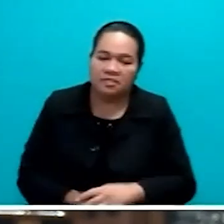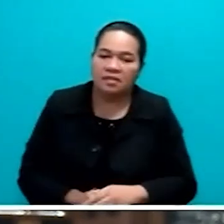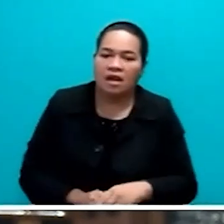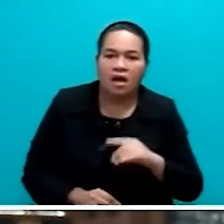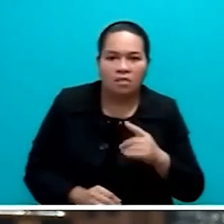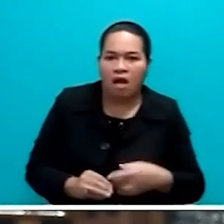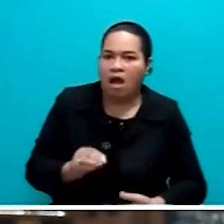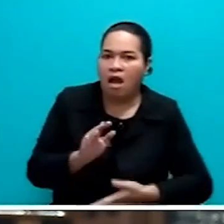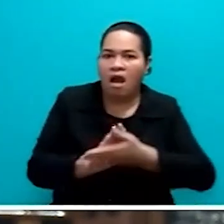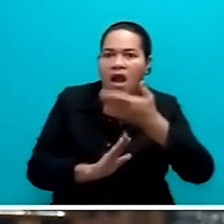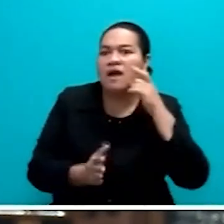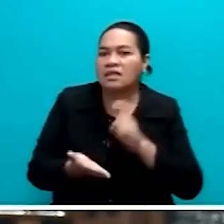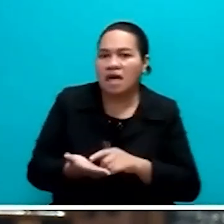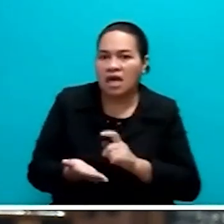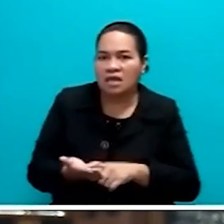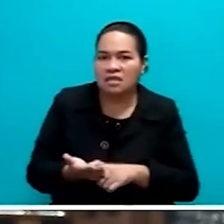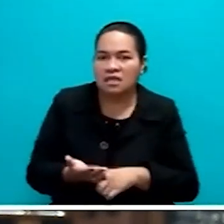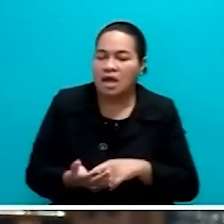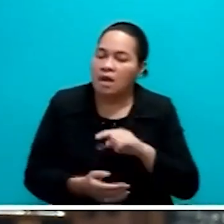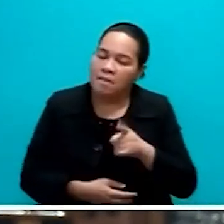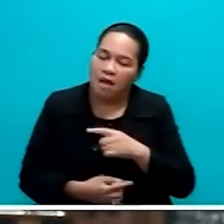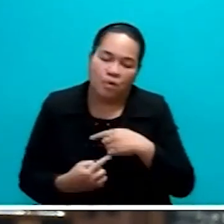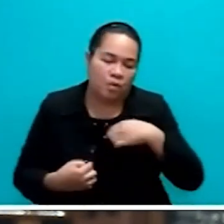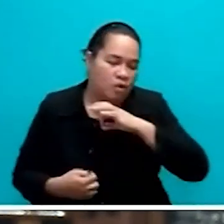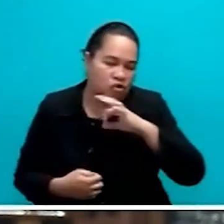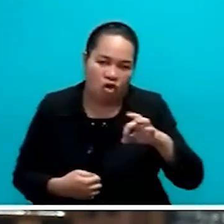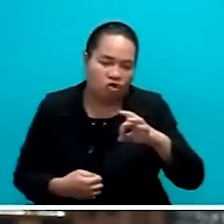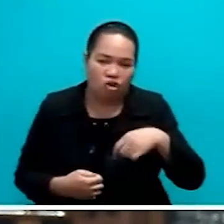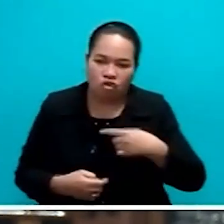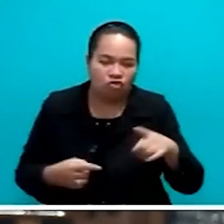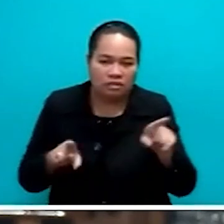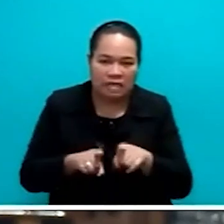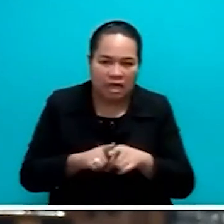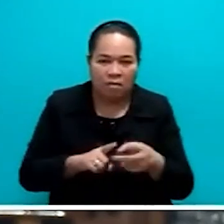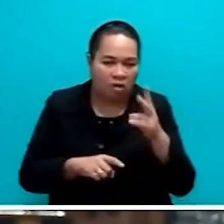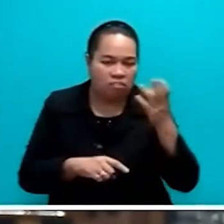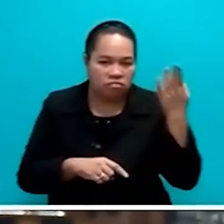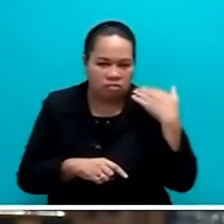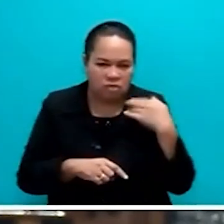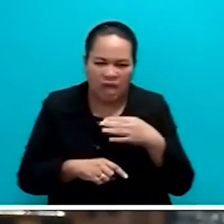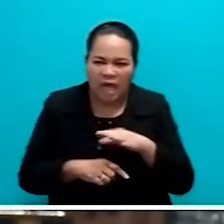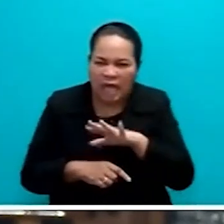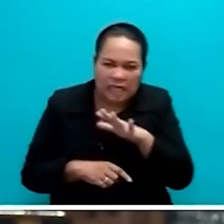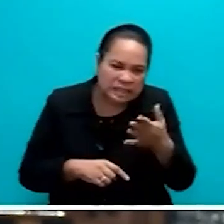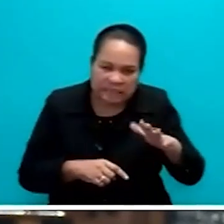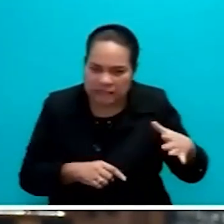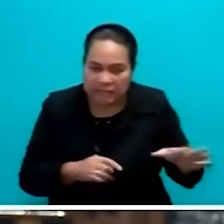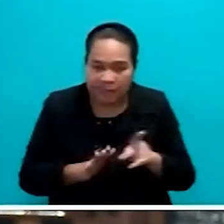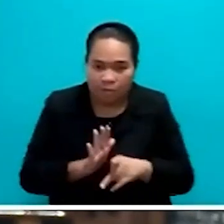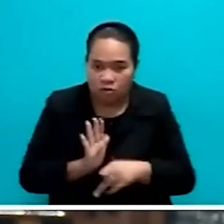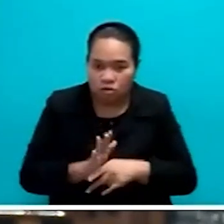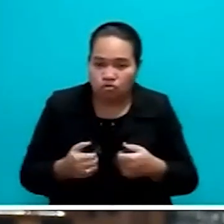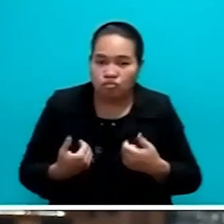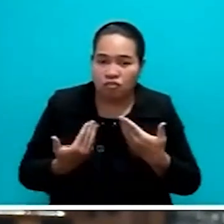space, we will not continue the past practices of inconsistent policies which provide low